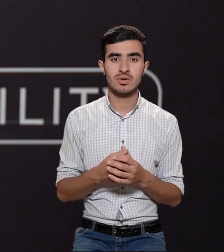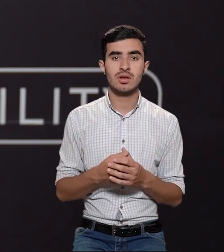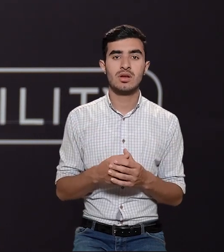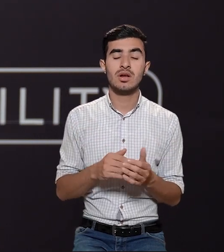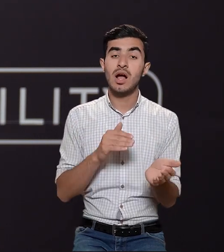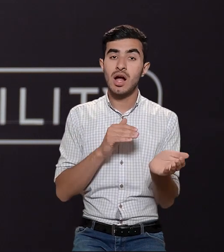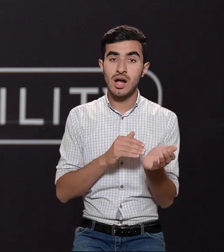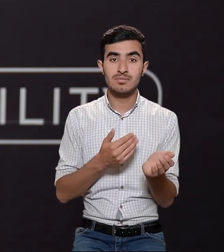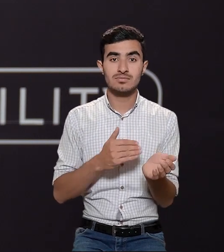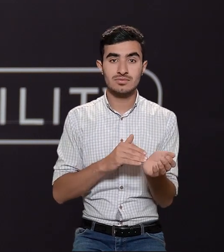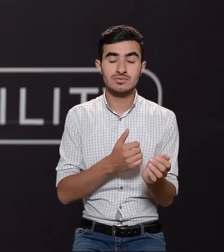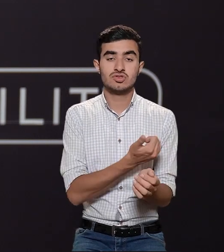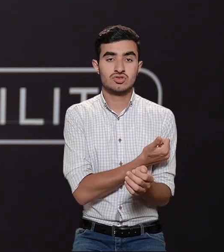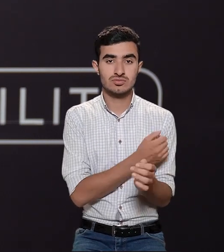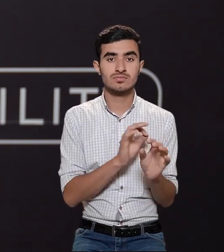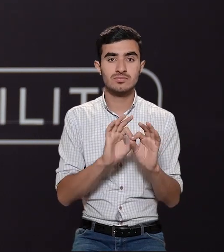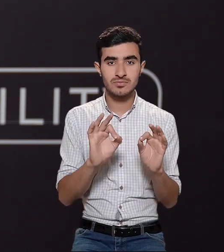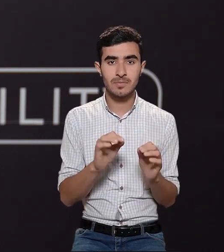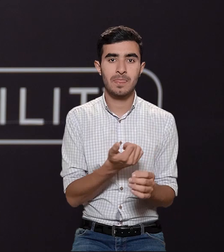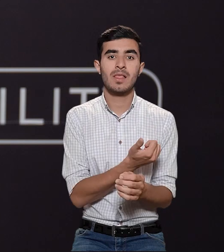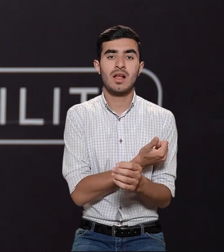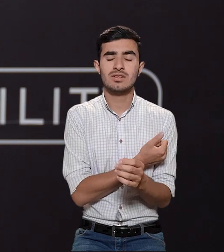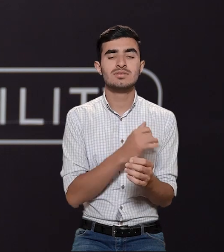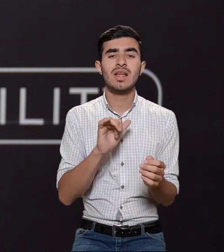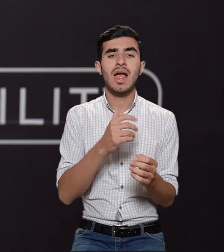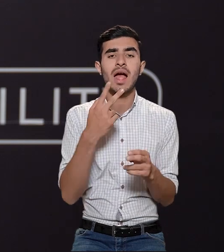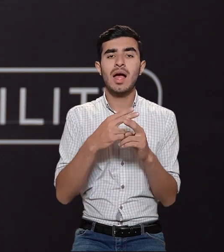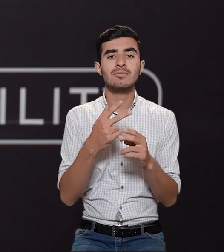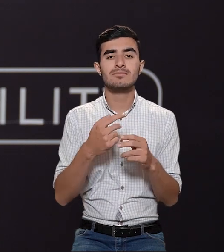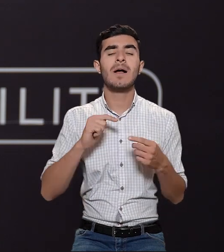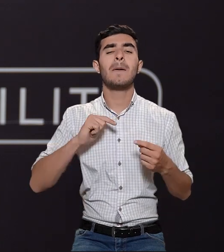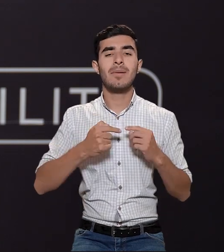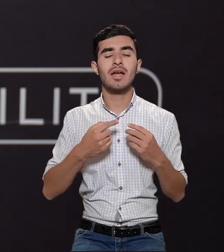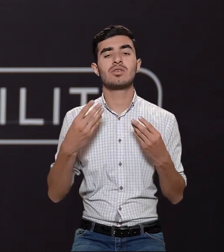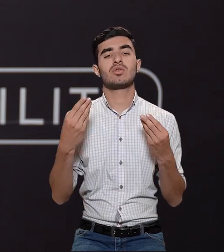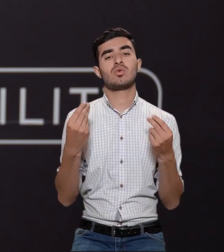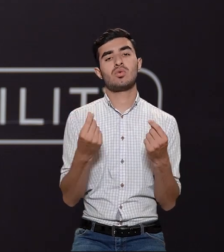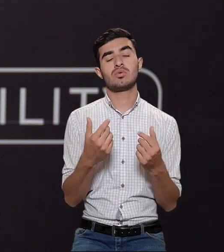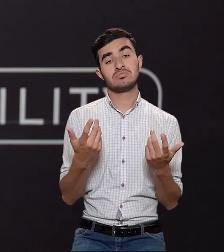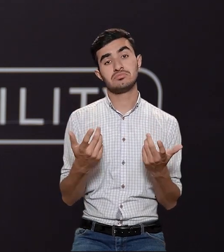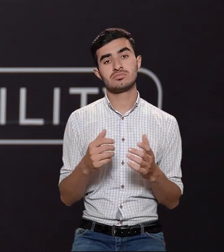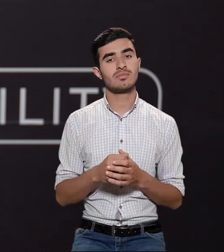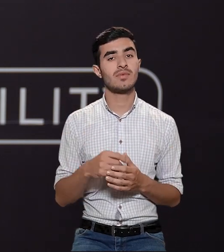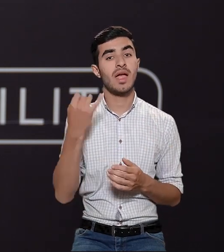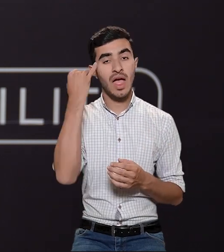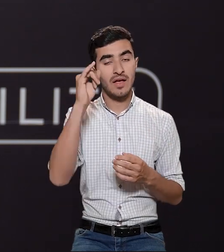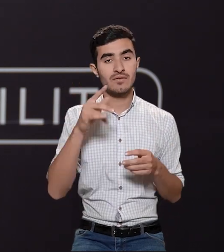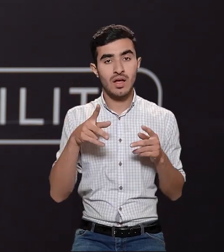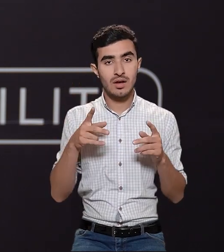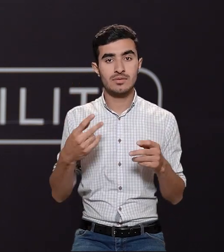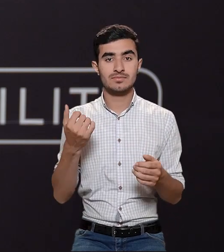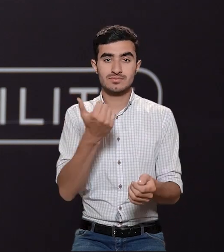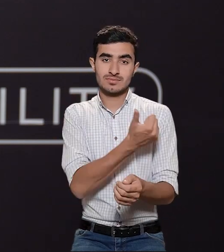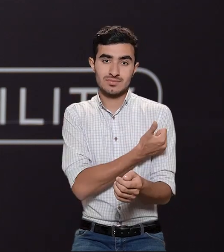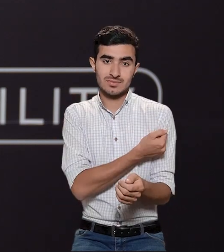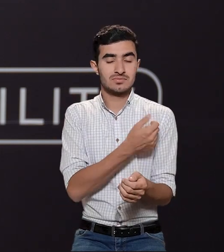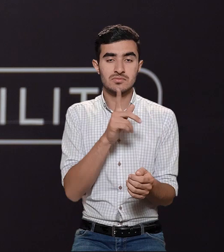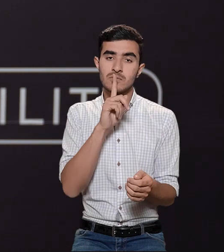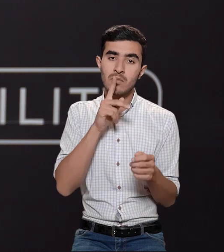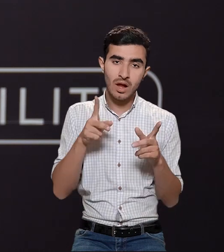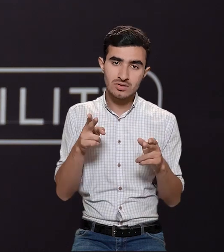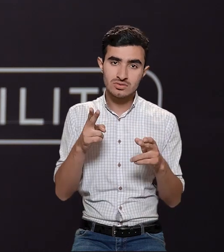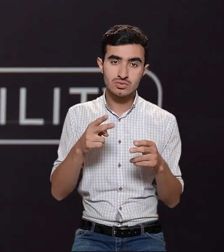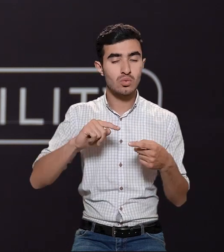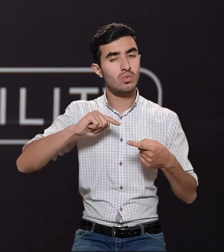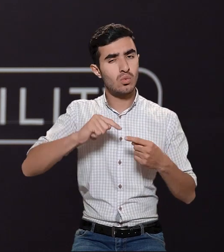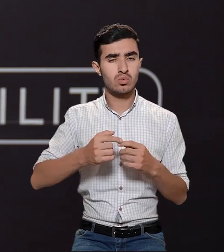epidural analgesia. Analgesia means pain relief. Now this epidural has become so